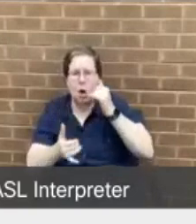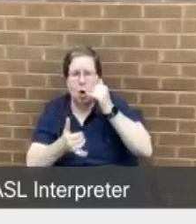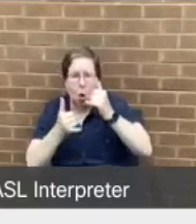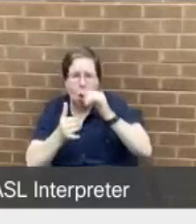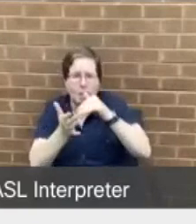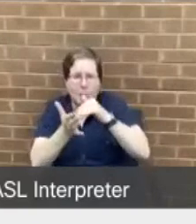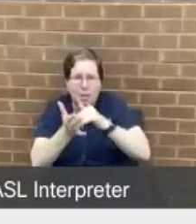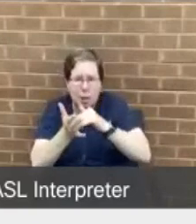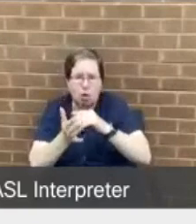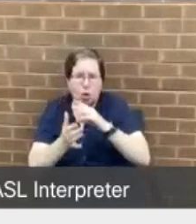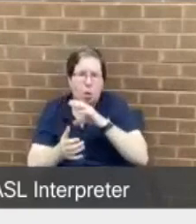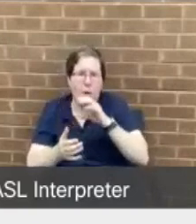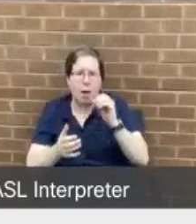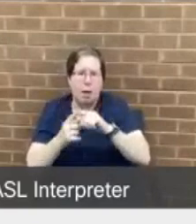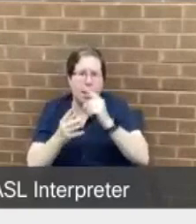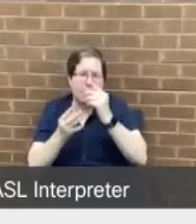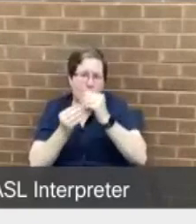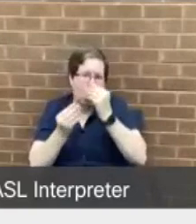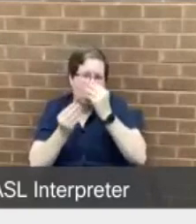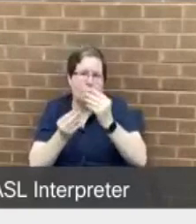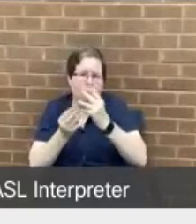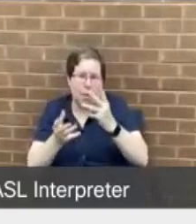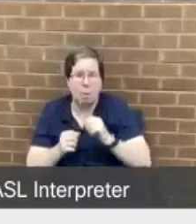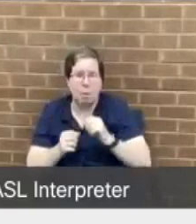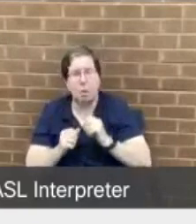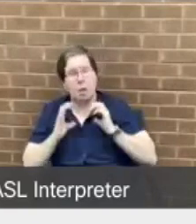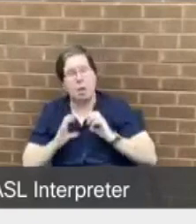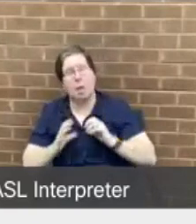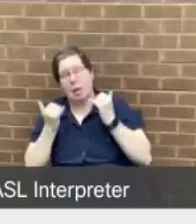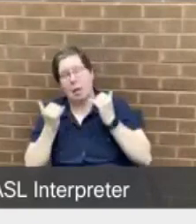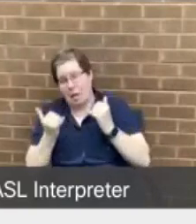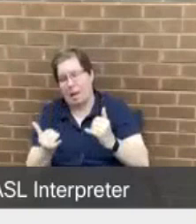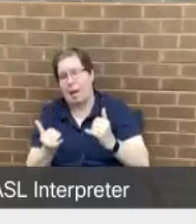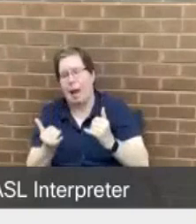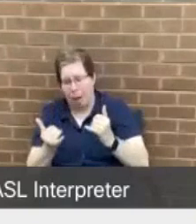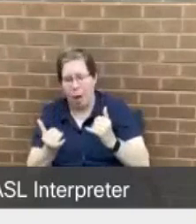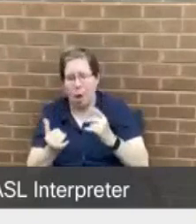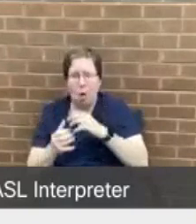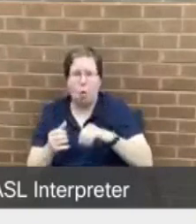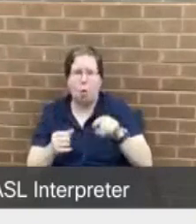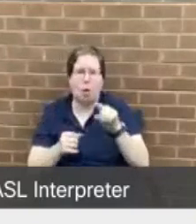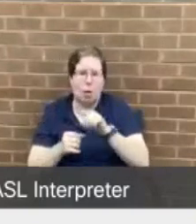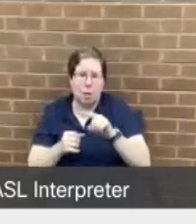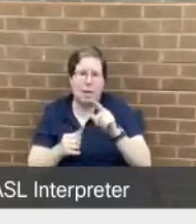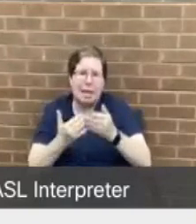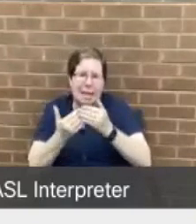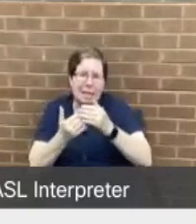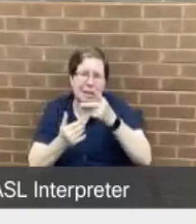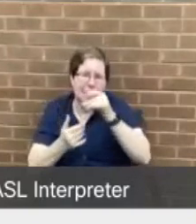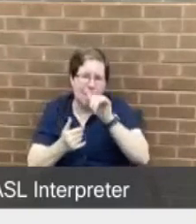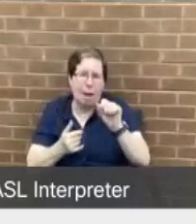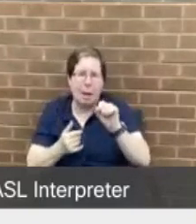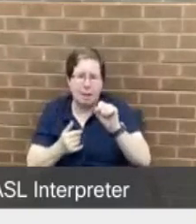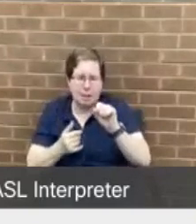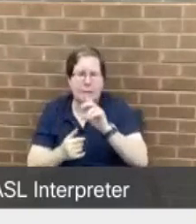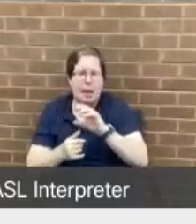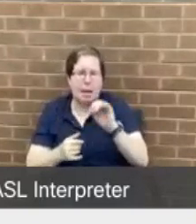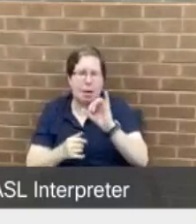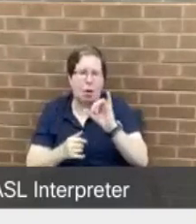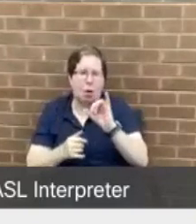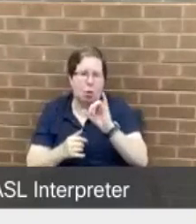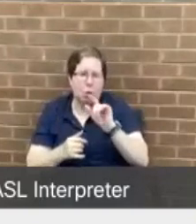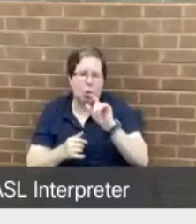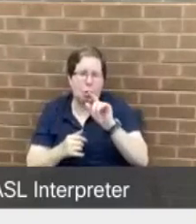text notifications, and more. Customers can now pay their Maryland tolls with EasyPass, pay by plate, as well as video